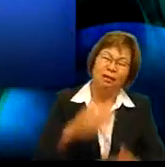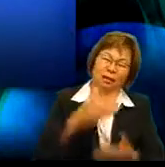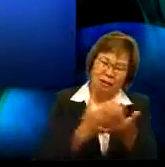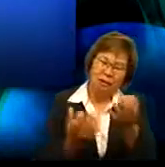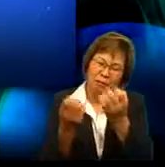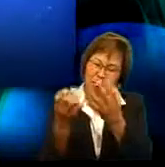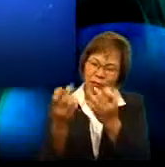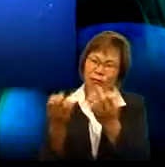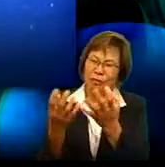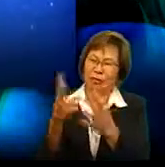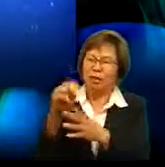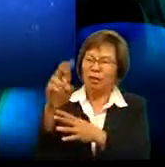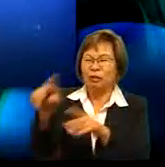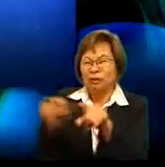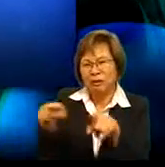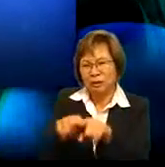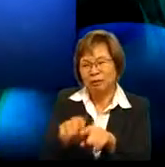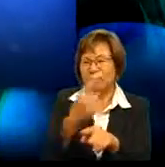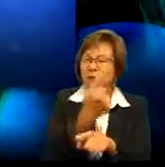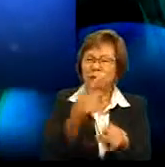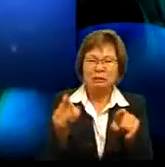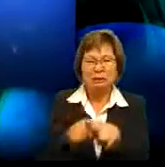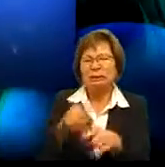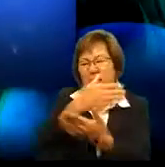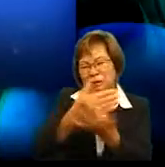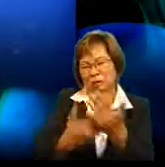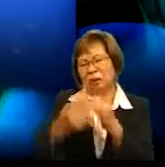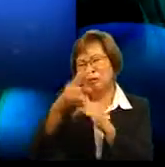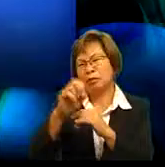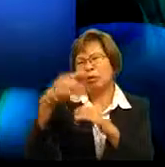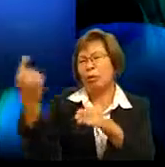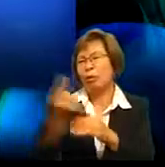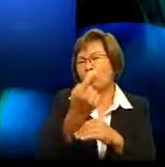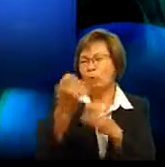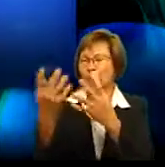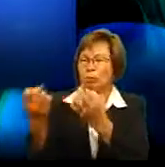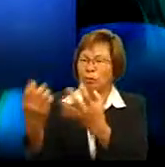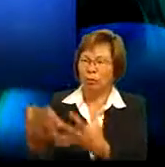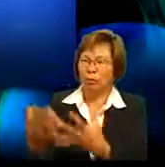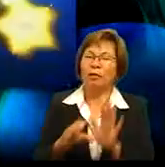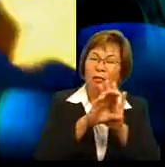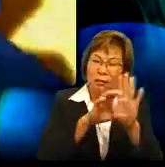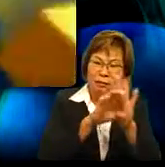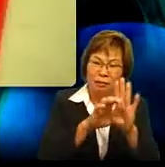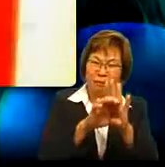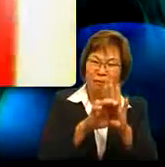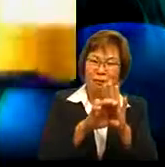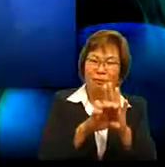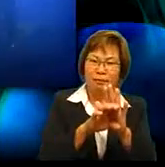Some plural nouns are the same as a singular noun, and some nouns are always plural. For example,